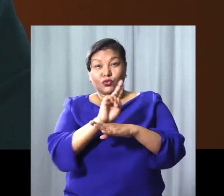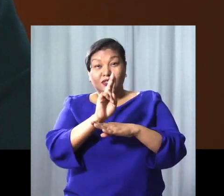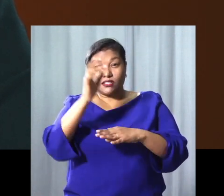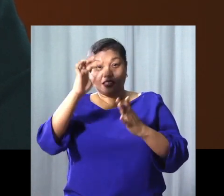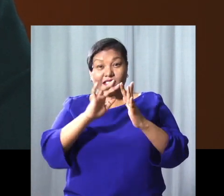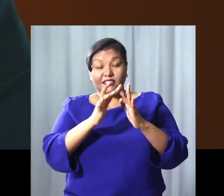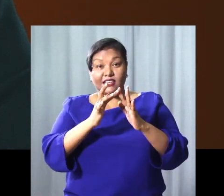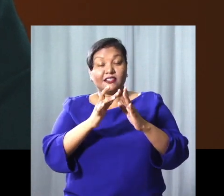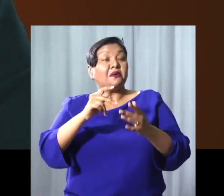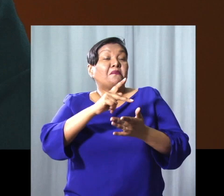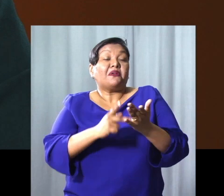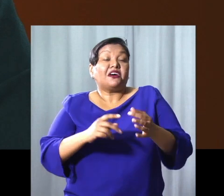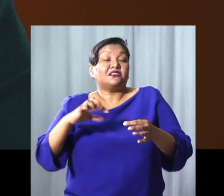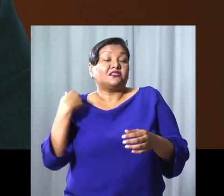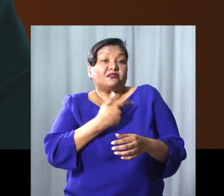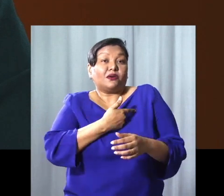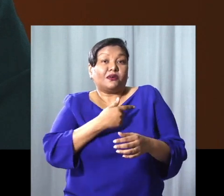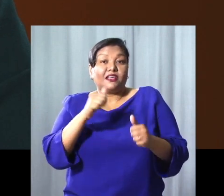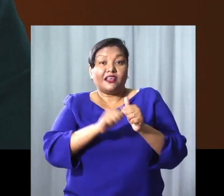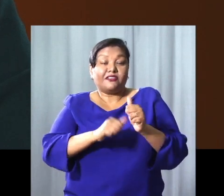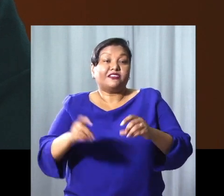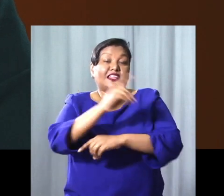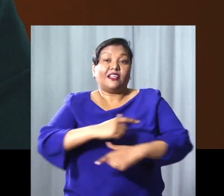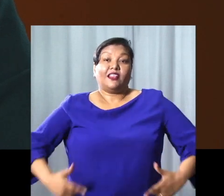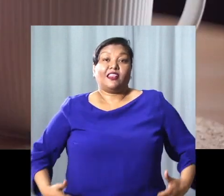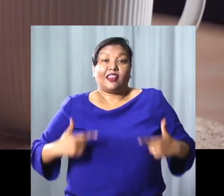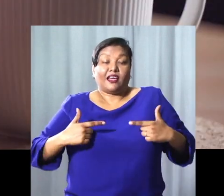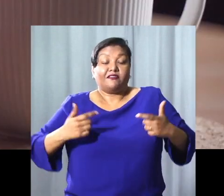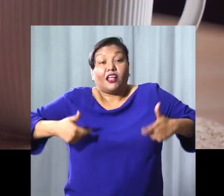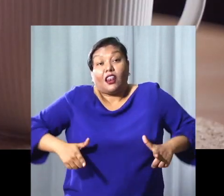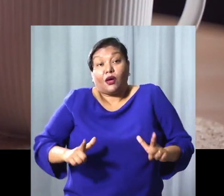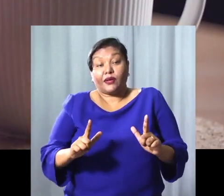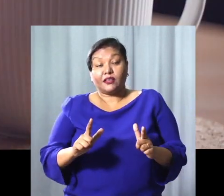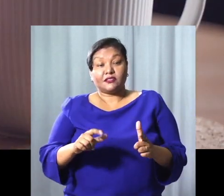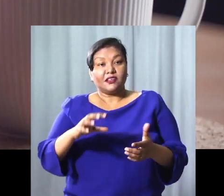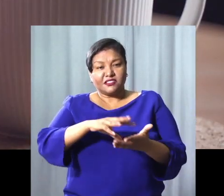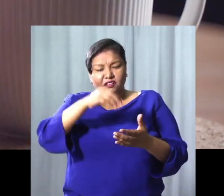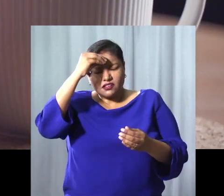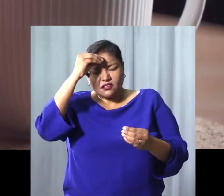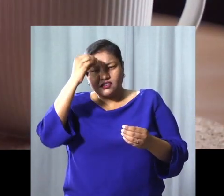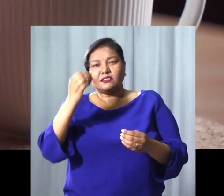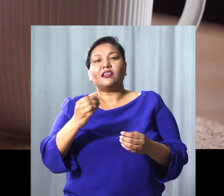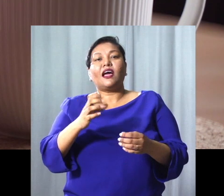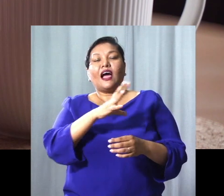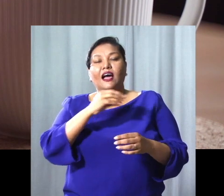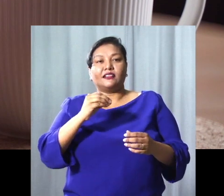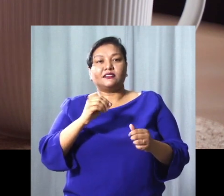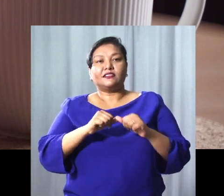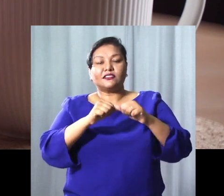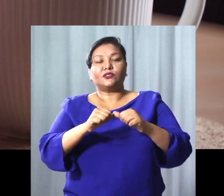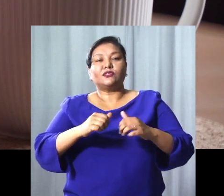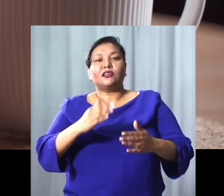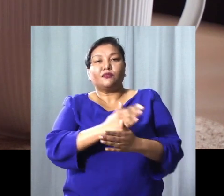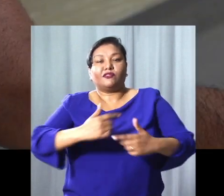tools and the browsing of the internet as part of our daily routine, allowing us to stay well